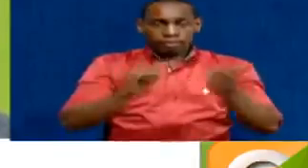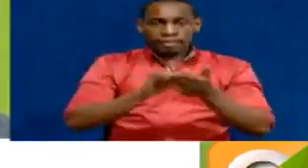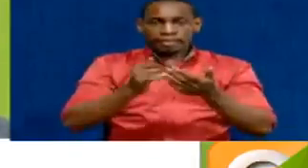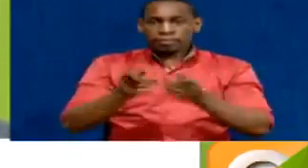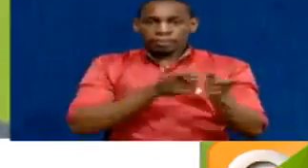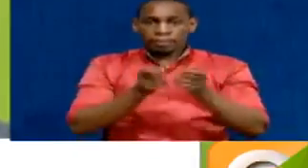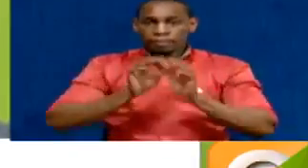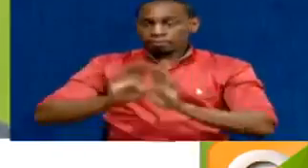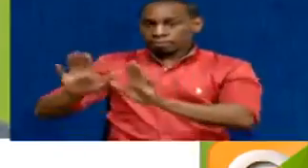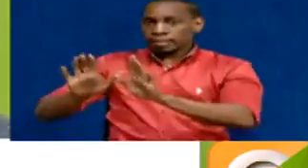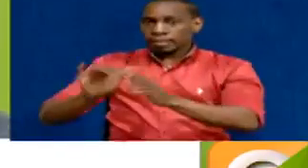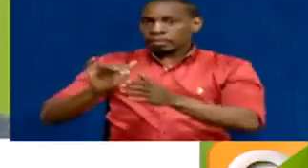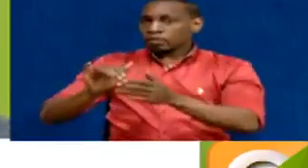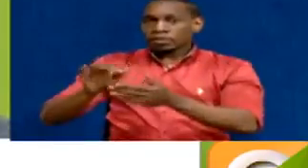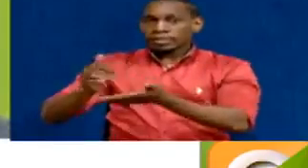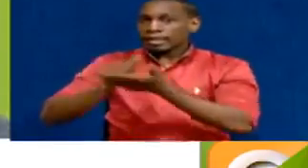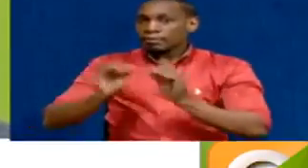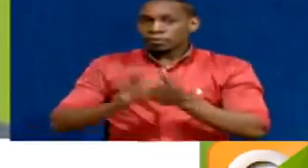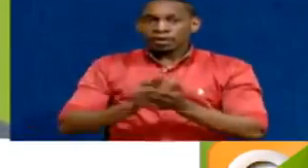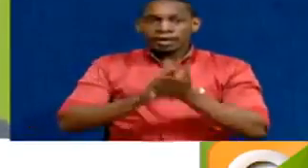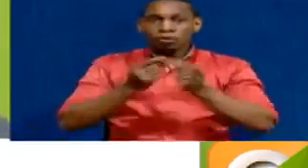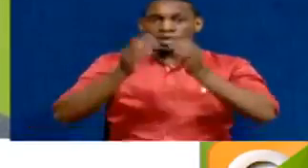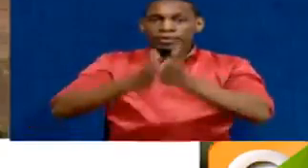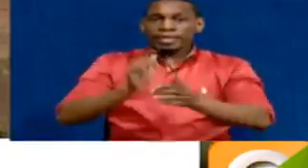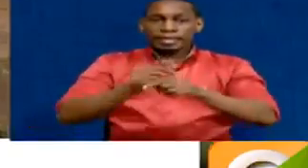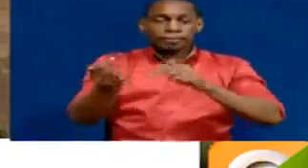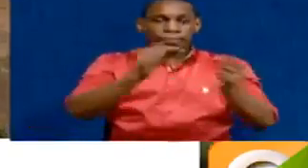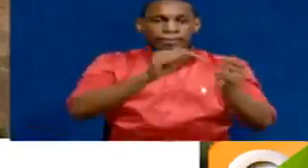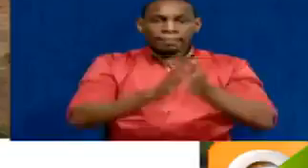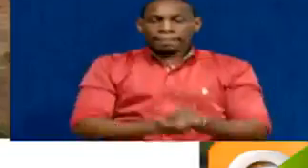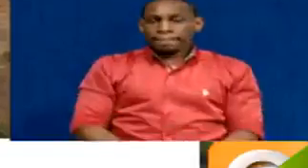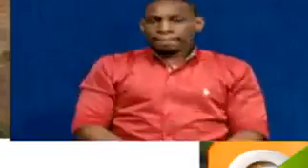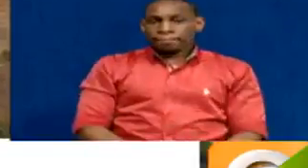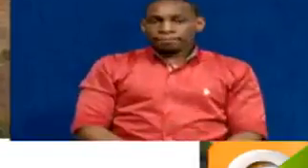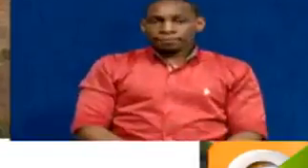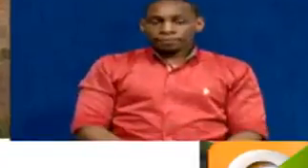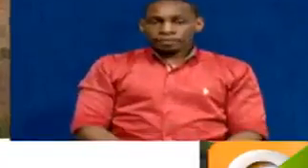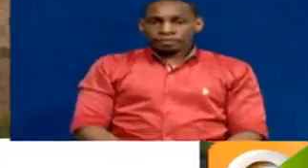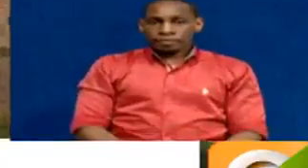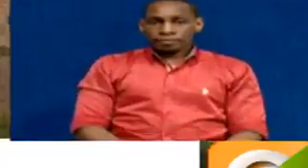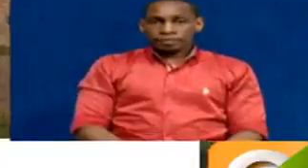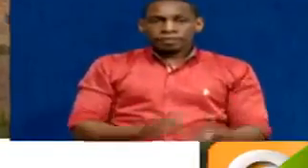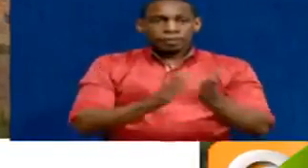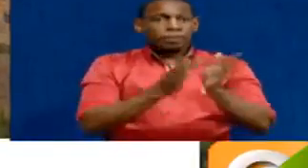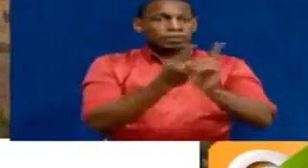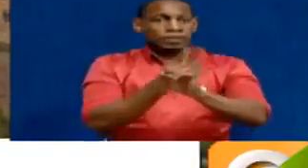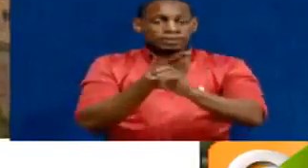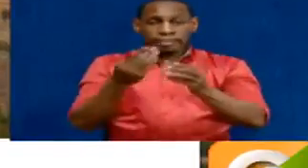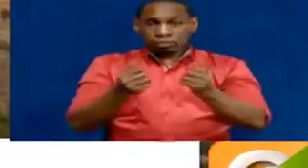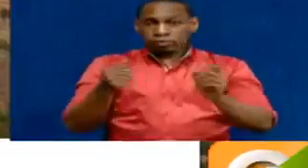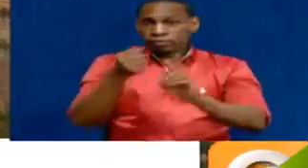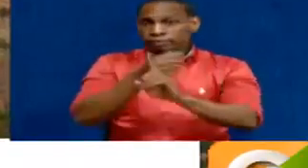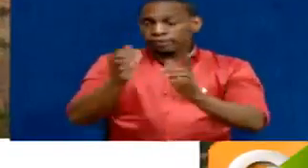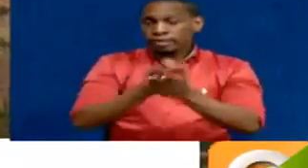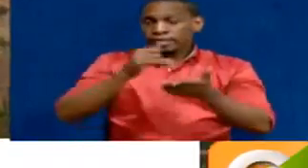silaha tuweke chini, silaha haiwezi kusaidia na hakuna mshindi katika vita. Those in the middle ground have various suggestions to end the